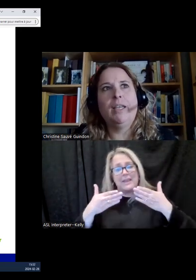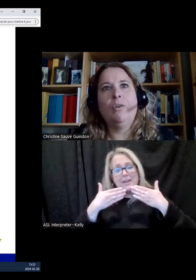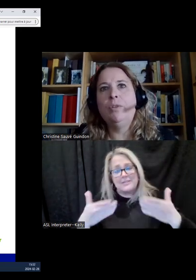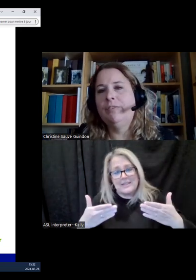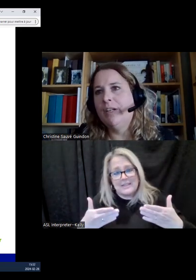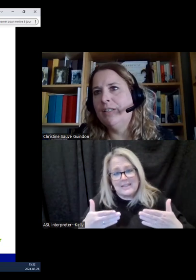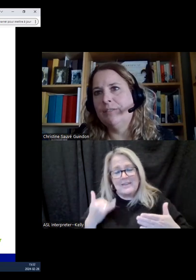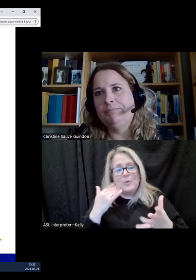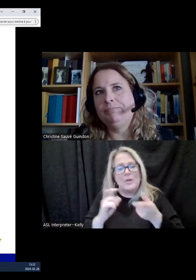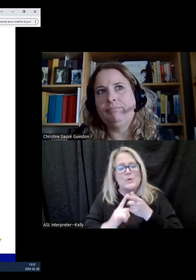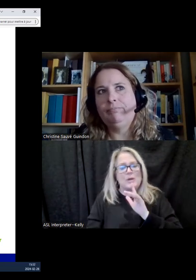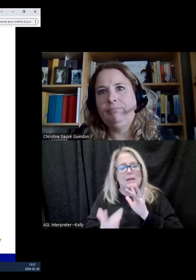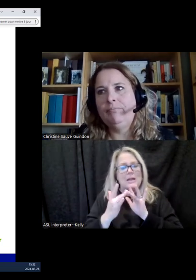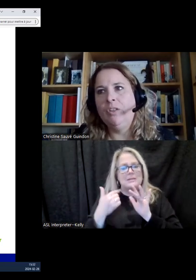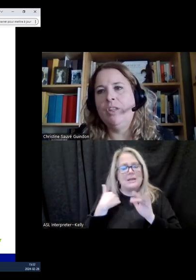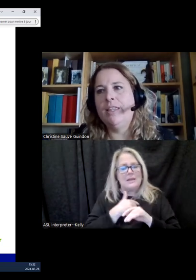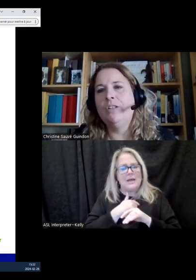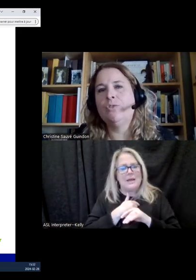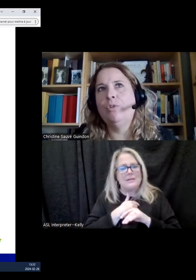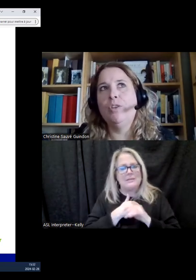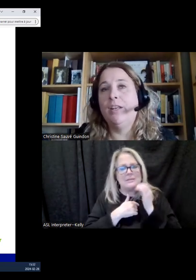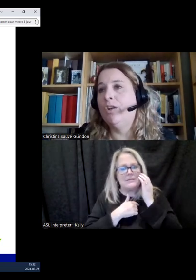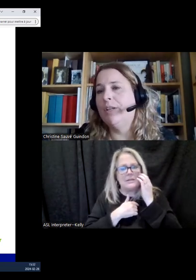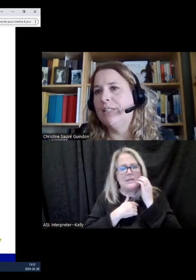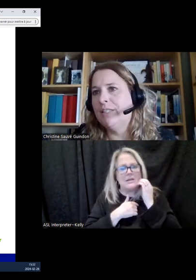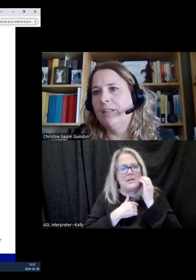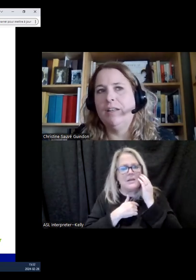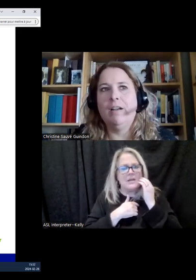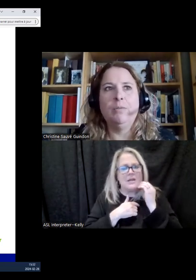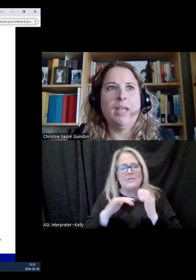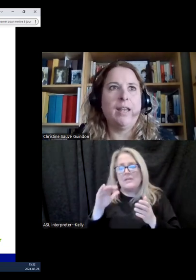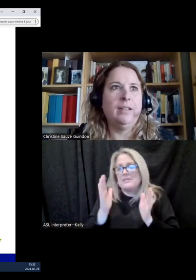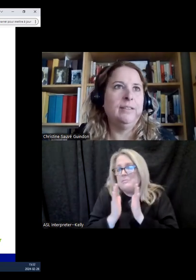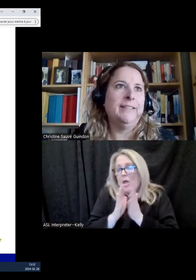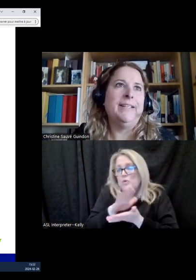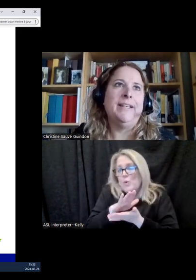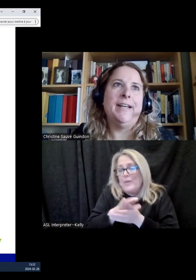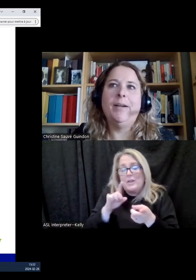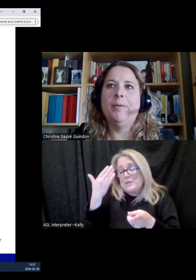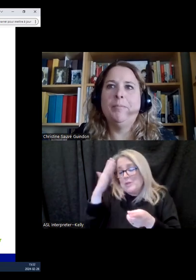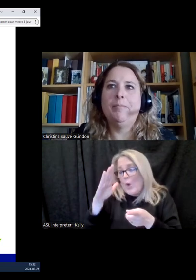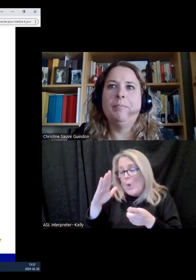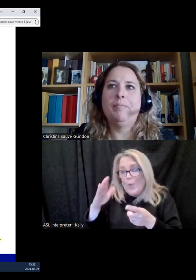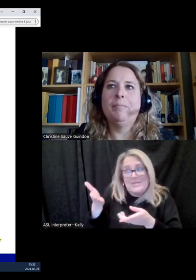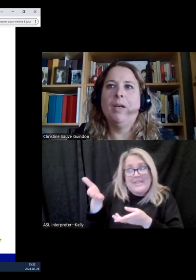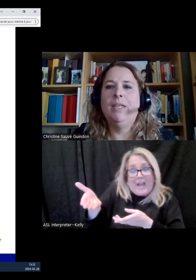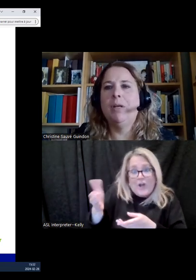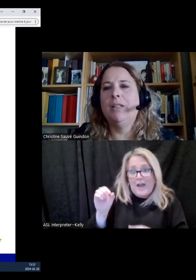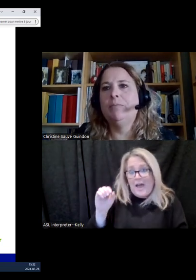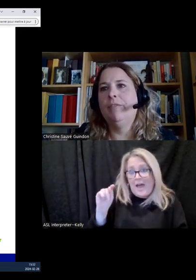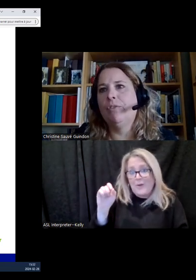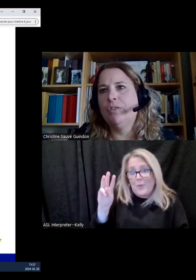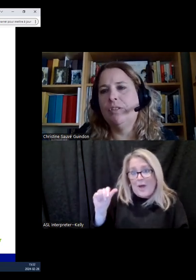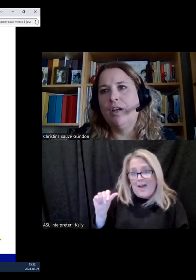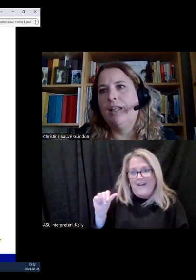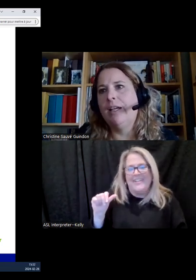you want to get a hold of us, the little school you didn't know existed in Ottawa, Canada. My email